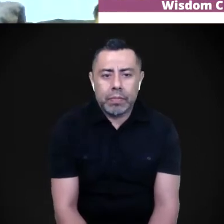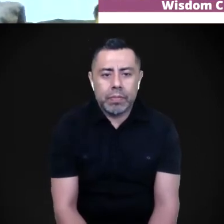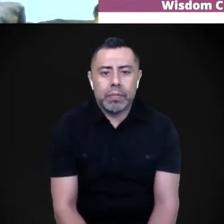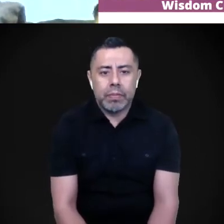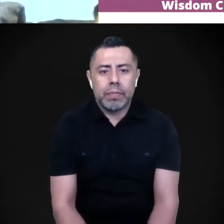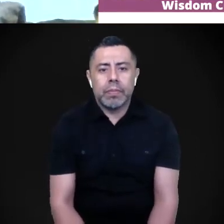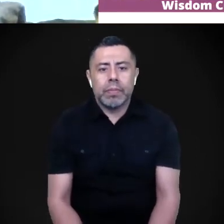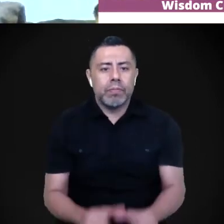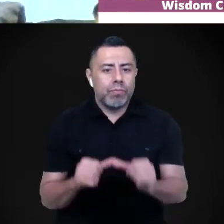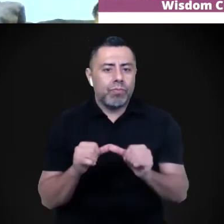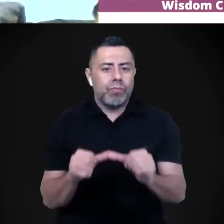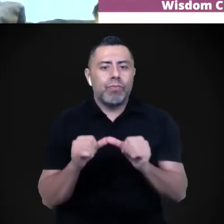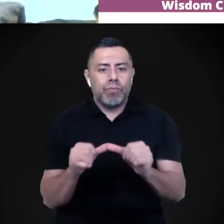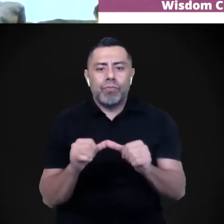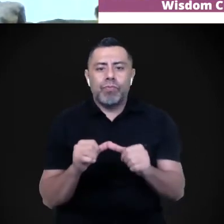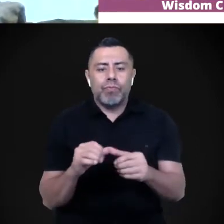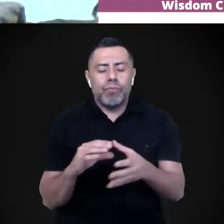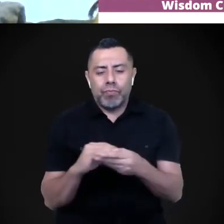shamaba da ba, which in a hot